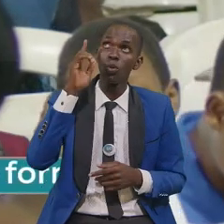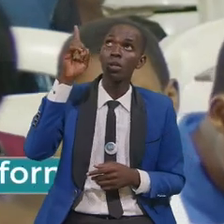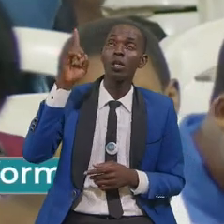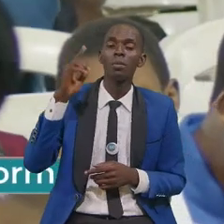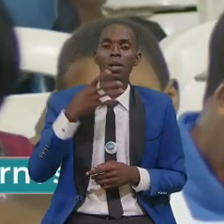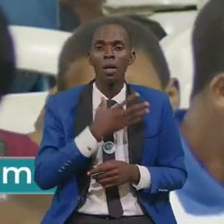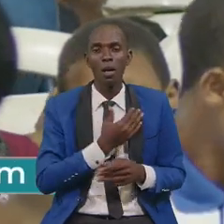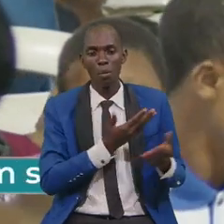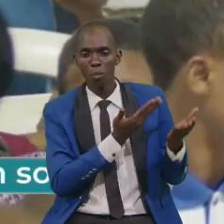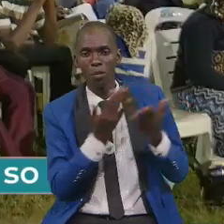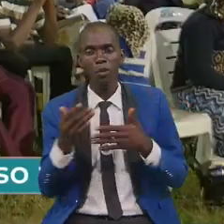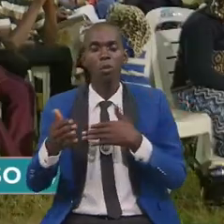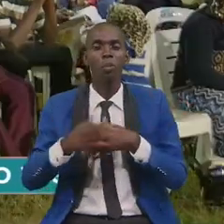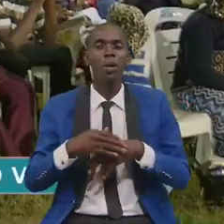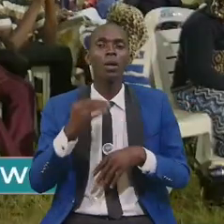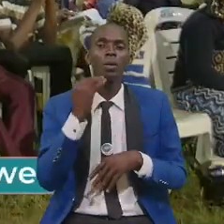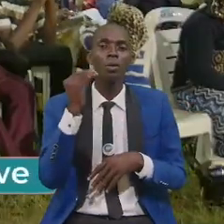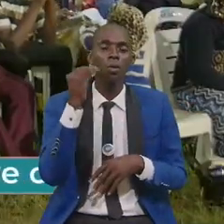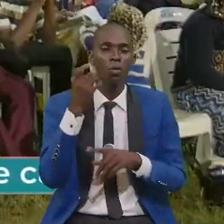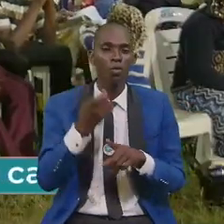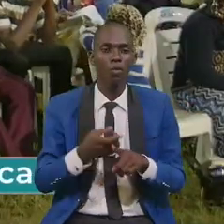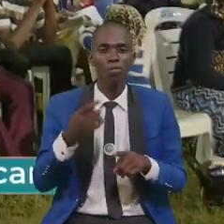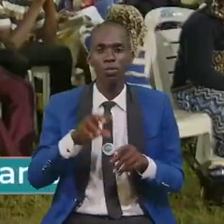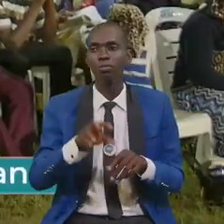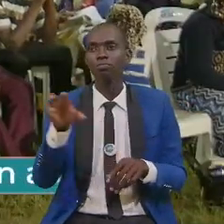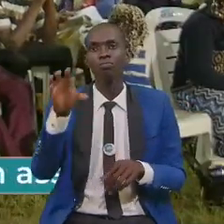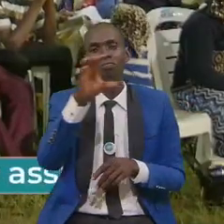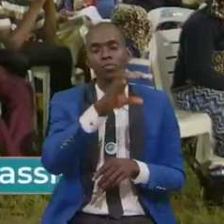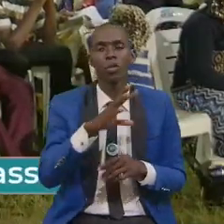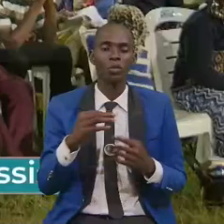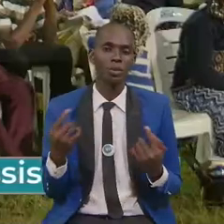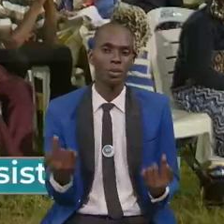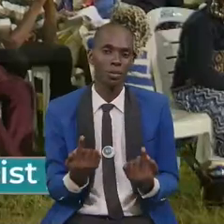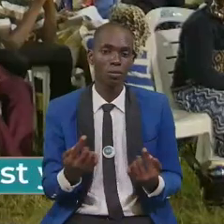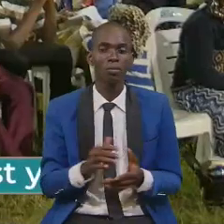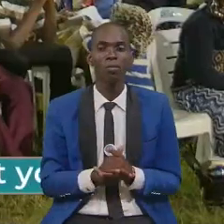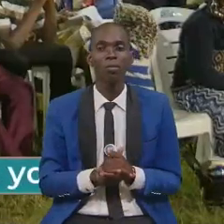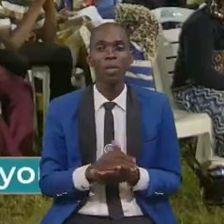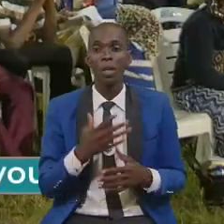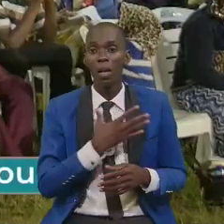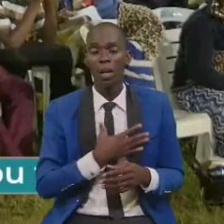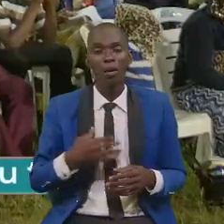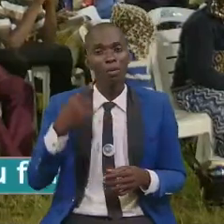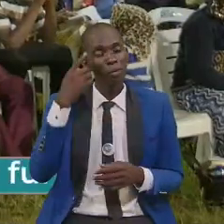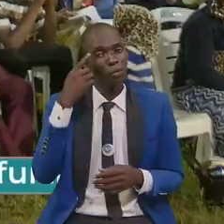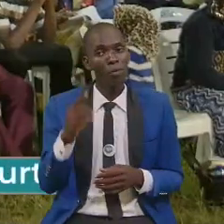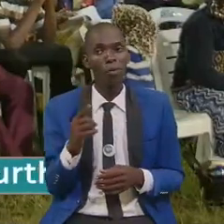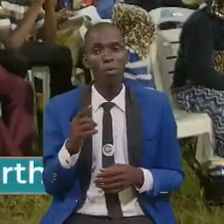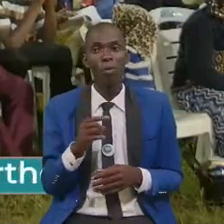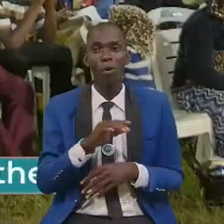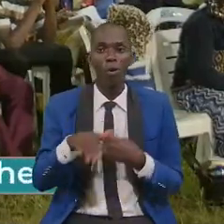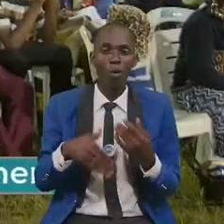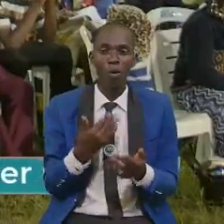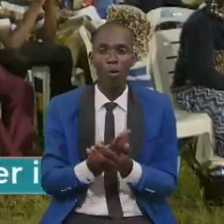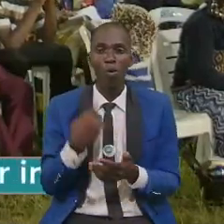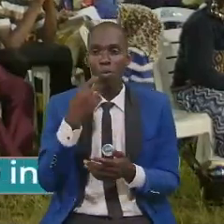wandering far away in sin. And for those who by His grace are in already, I'm